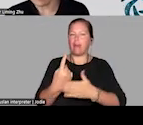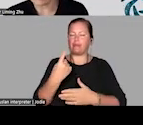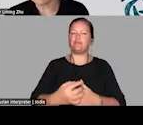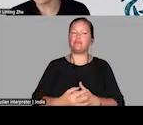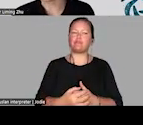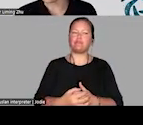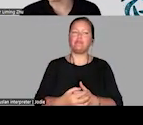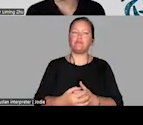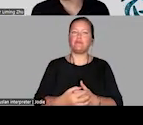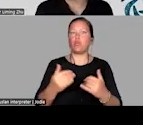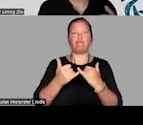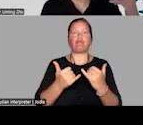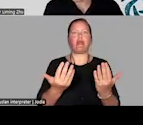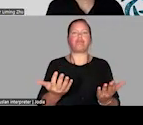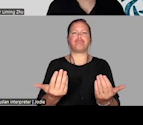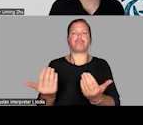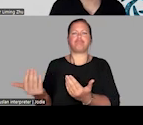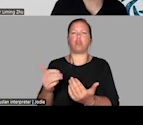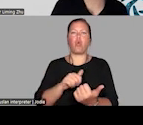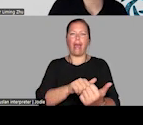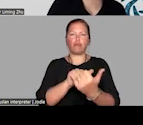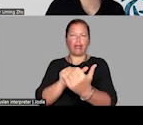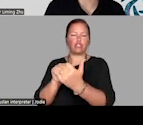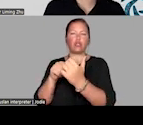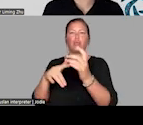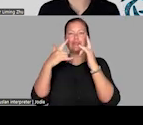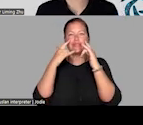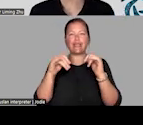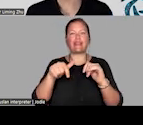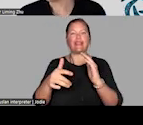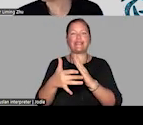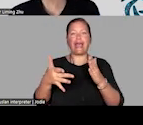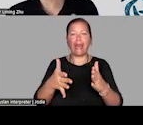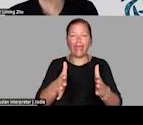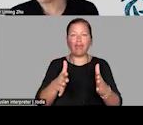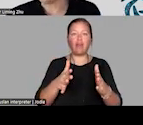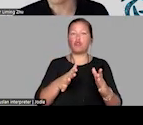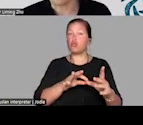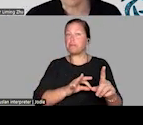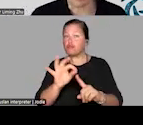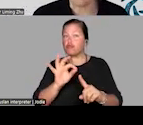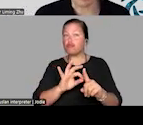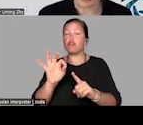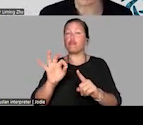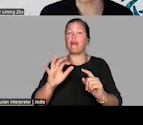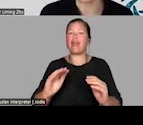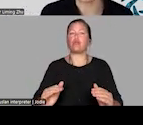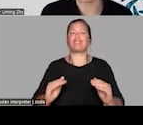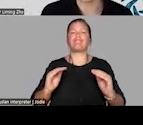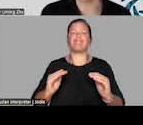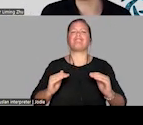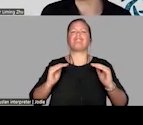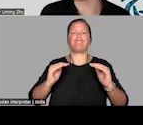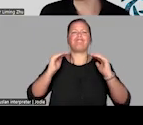very welcome collaboration to test these techniques, to improve them, and to scale them up for a very healthy and